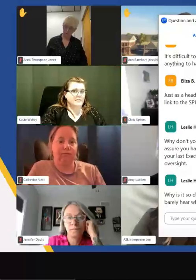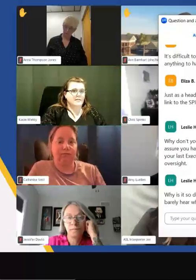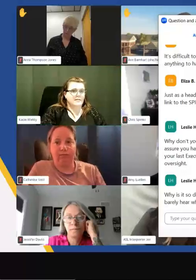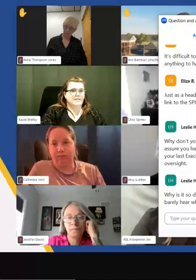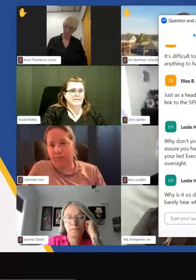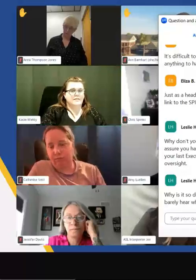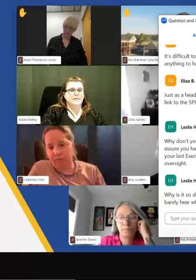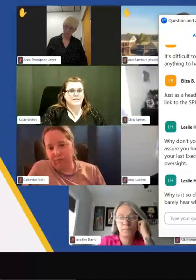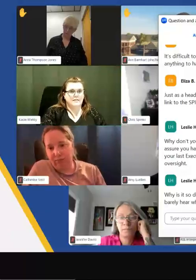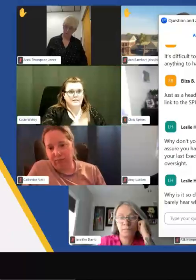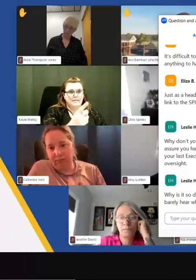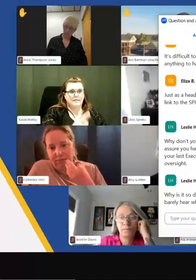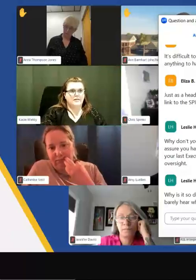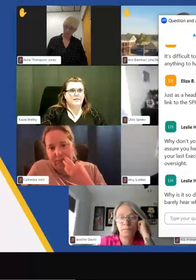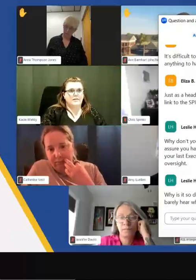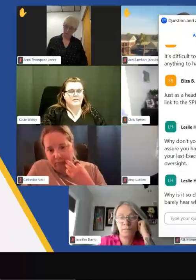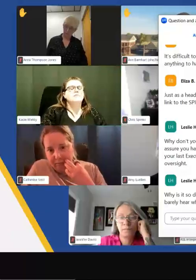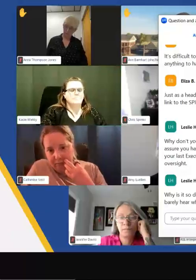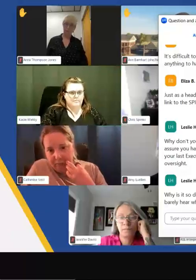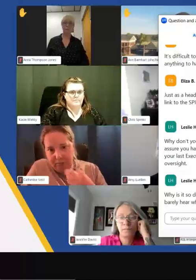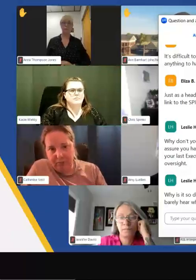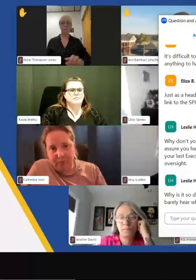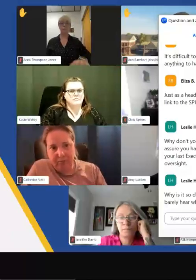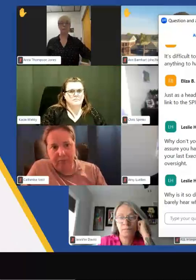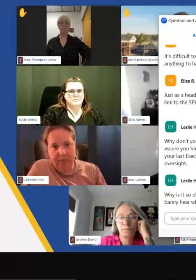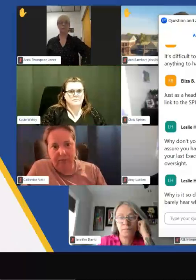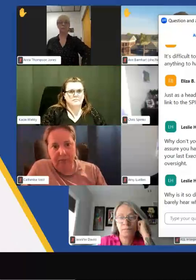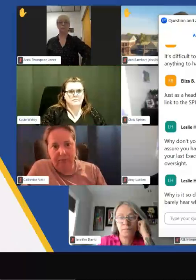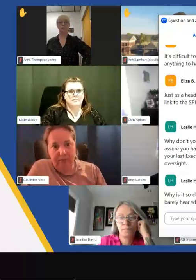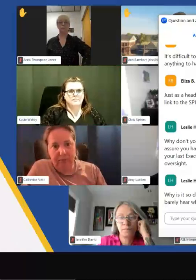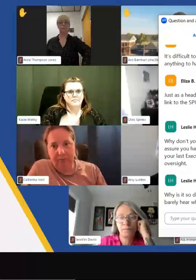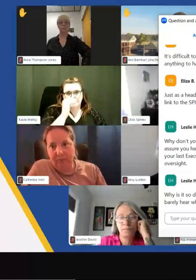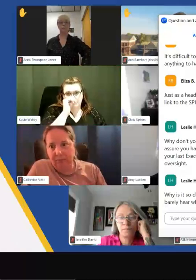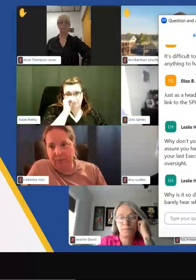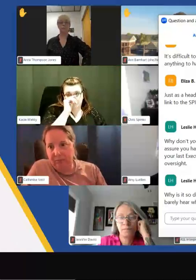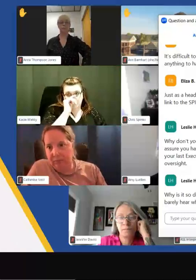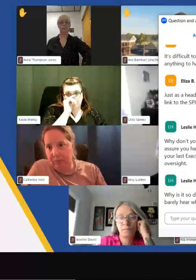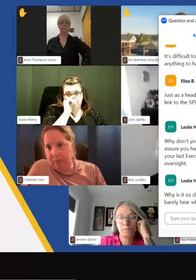I think I saw Anna and then Ann raise their hands.